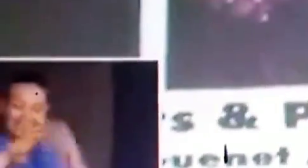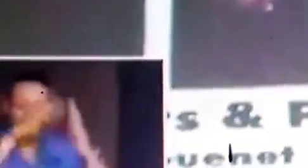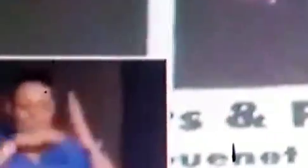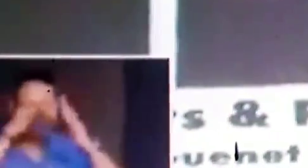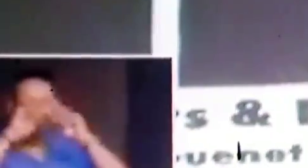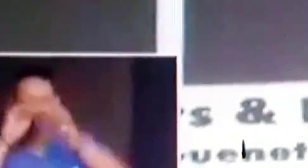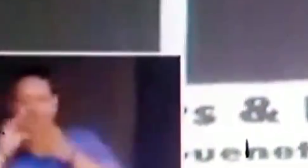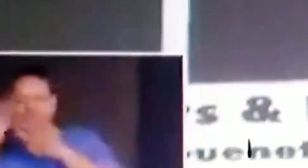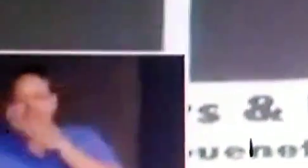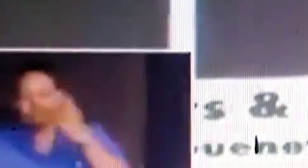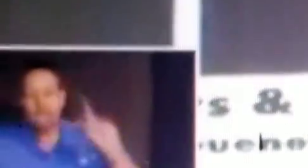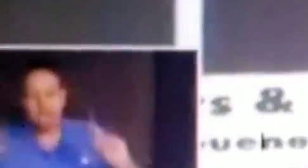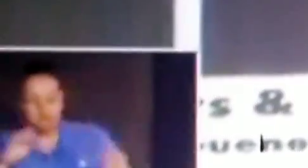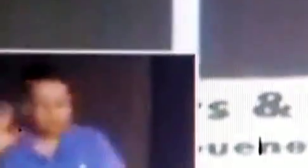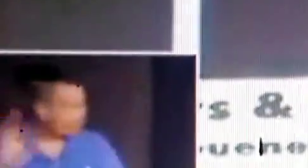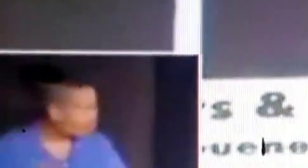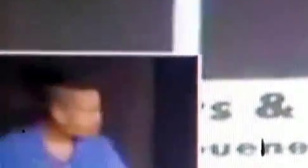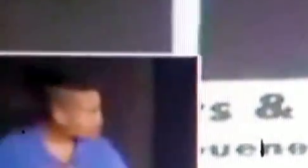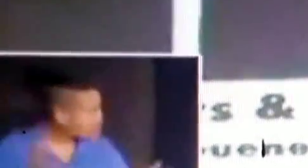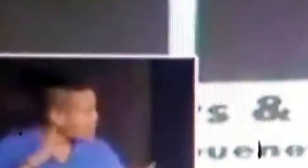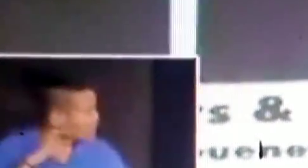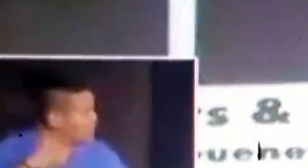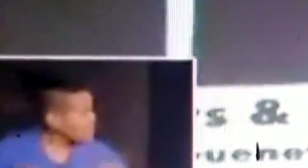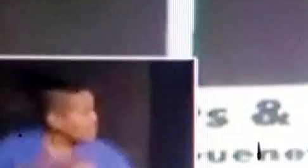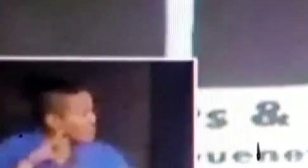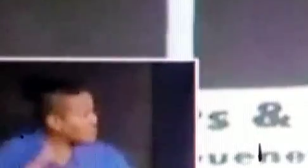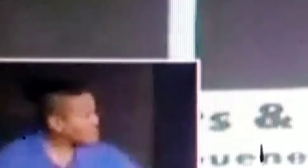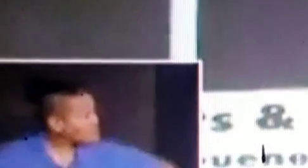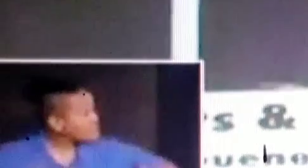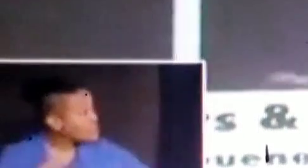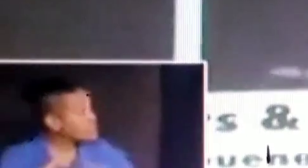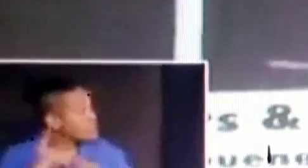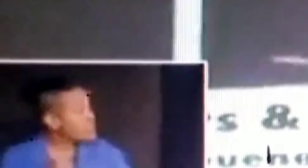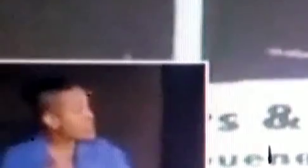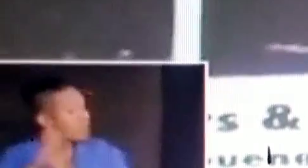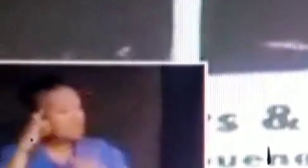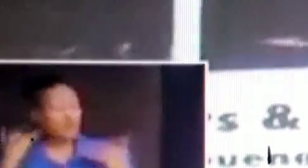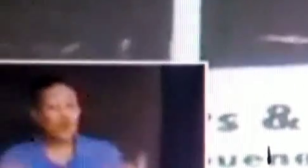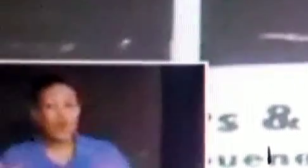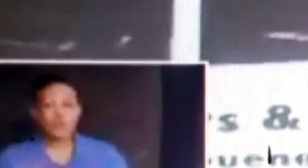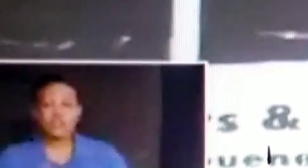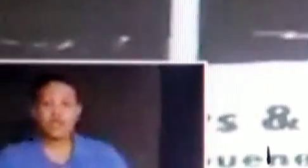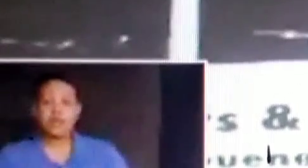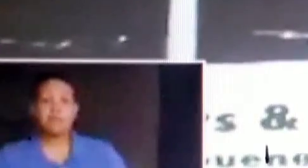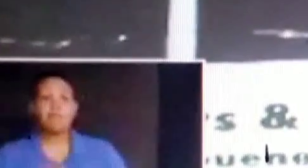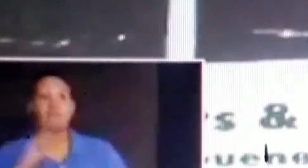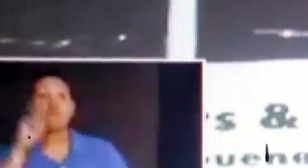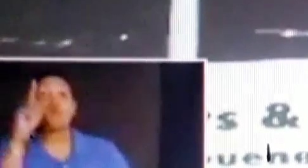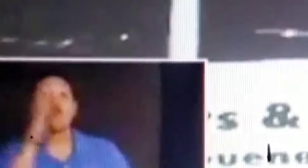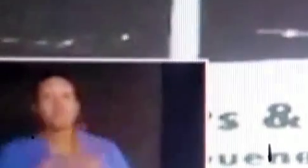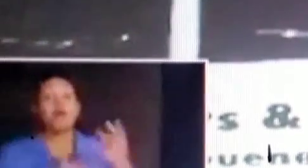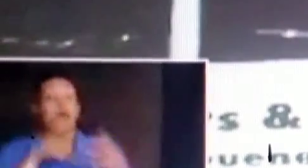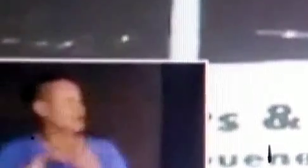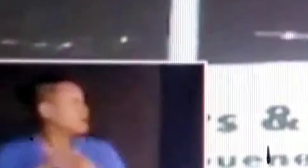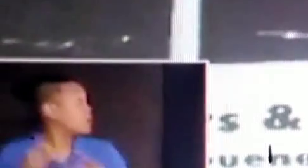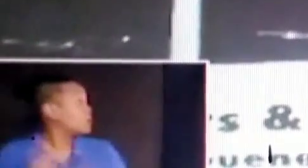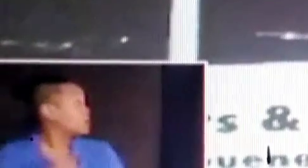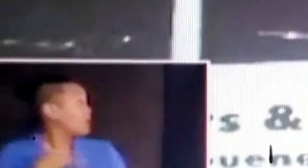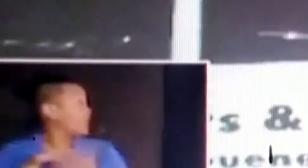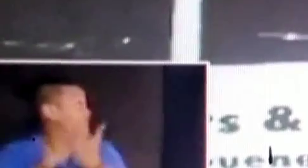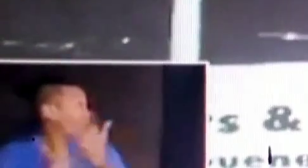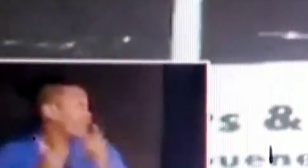multimedia, thus providing an interactive space appropriate for the 21st century. One element which makes the